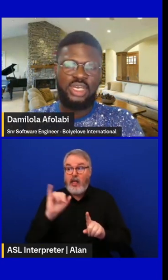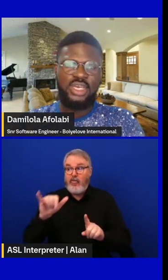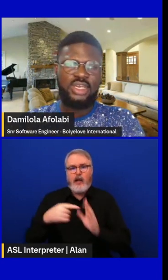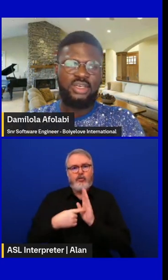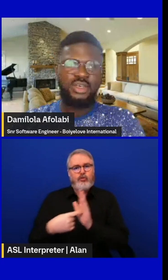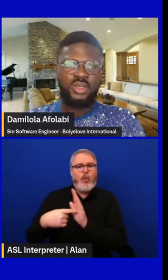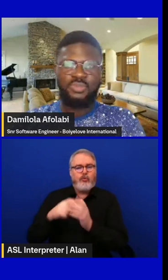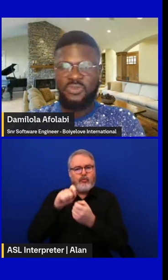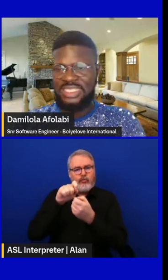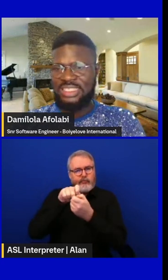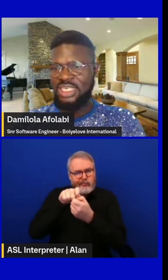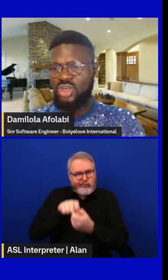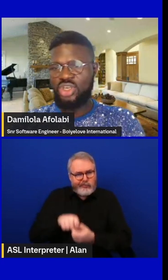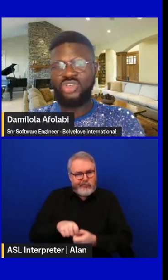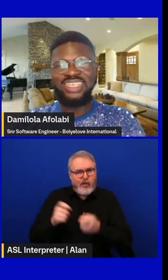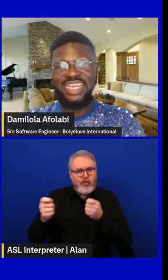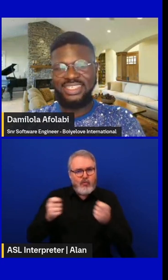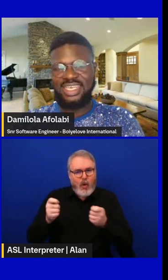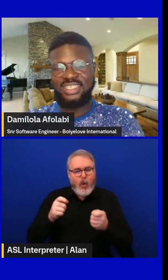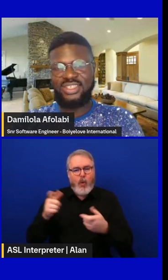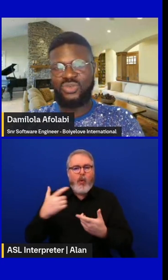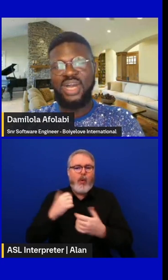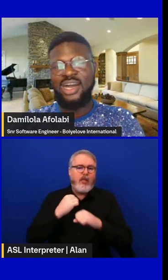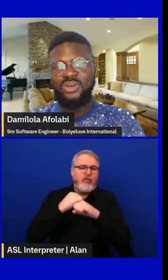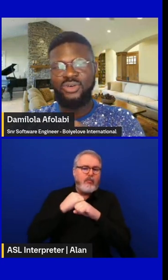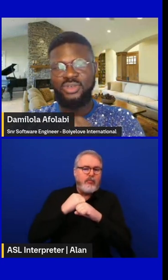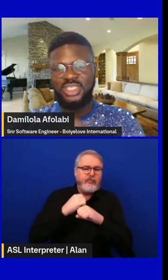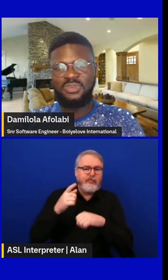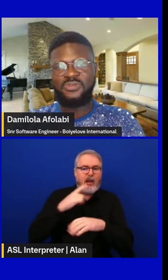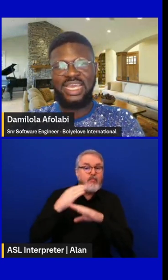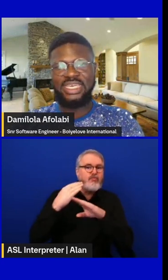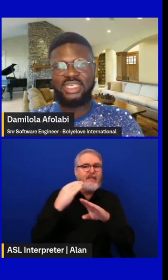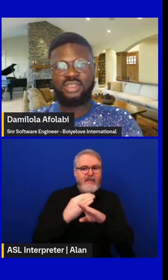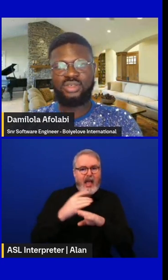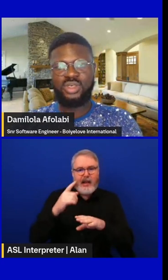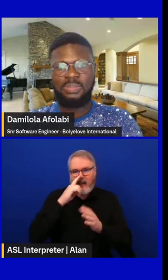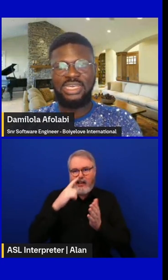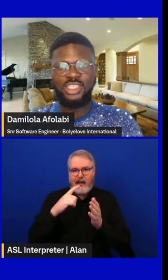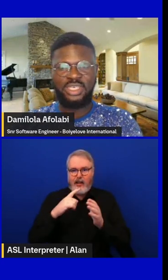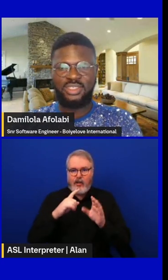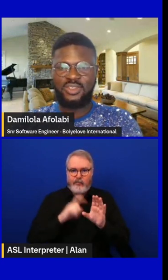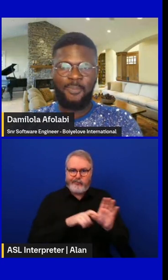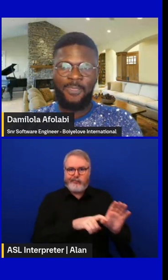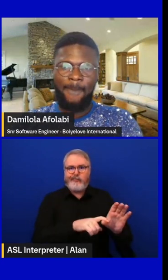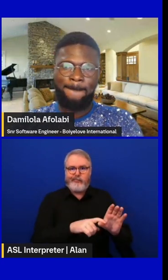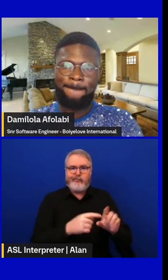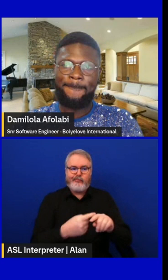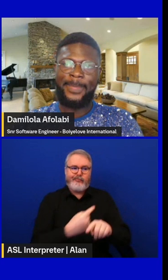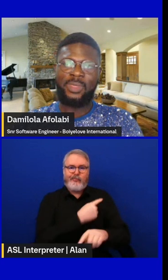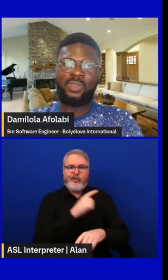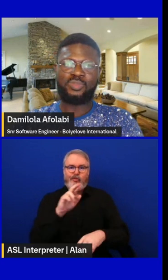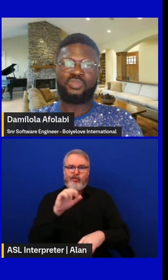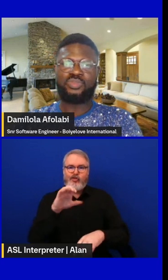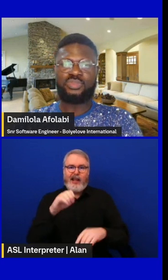control, preventing unauthorized access while simplifying management.